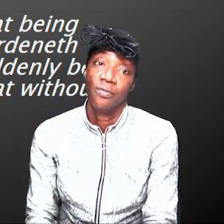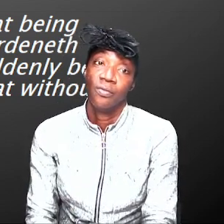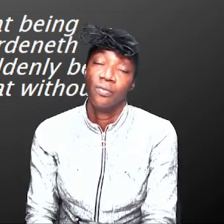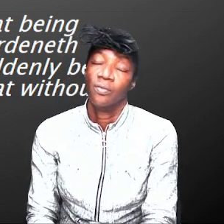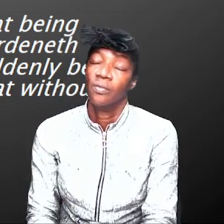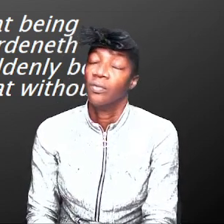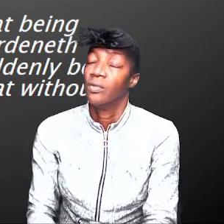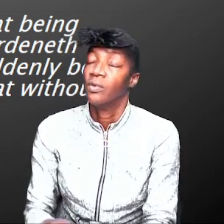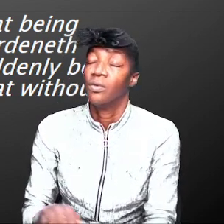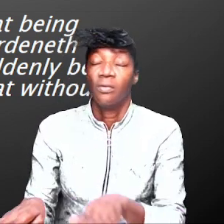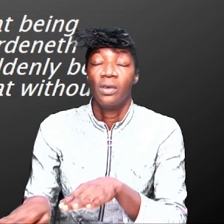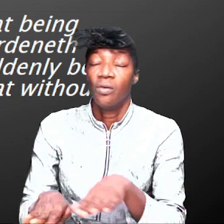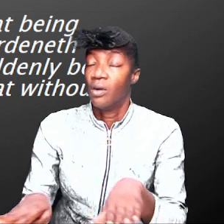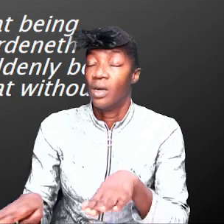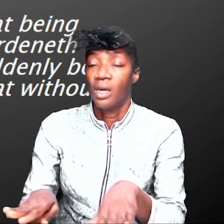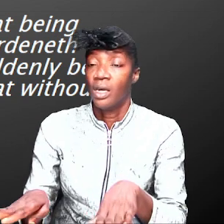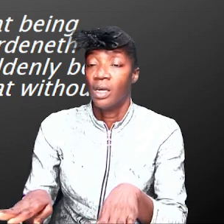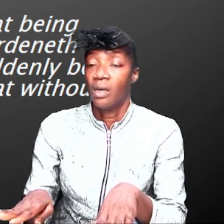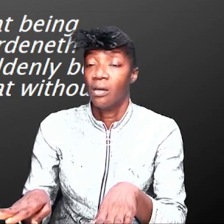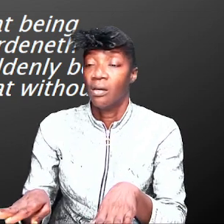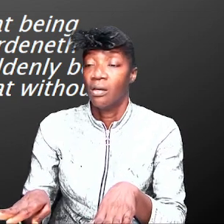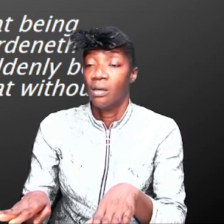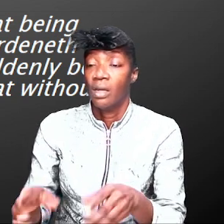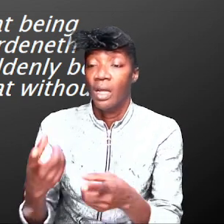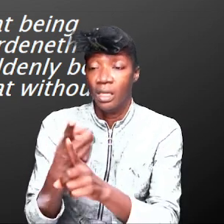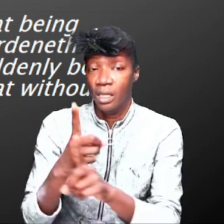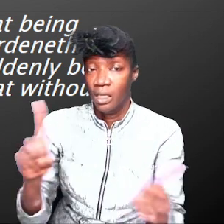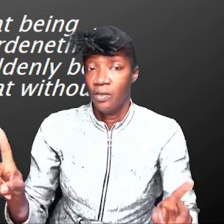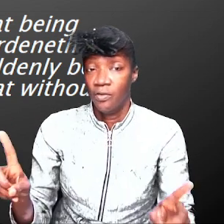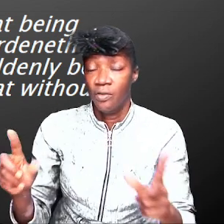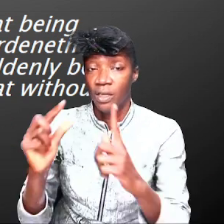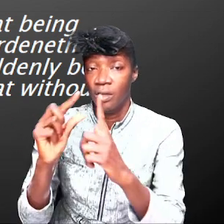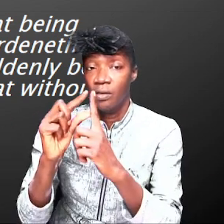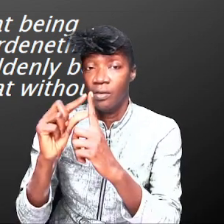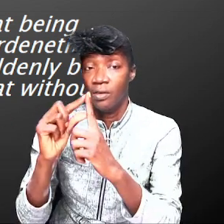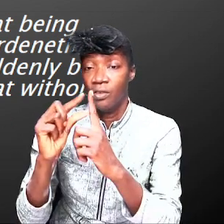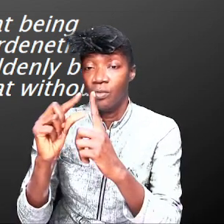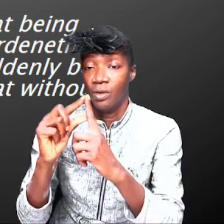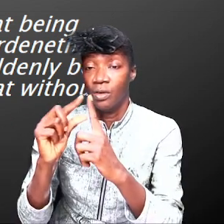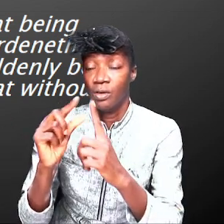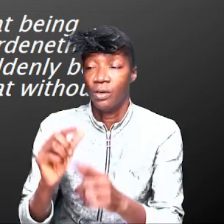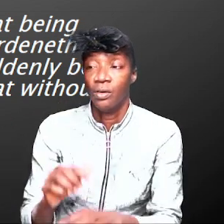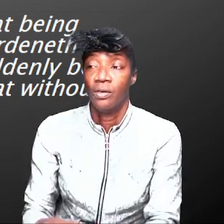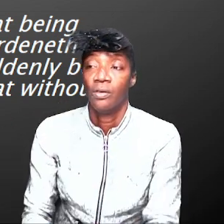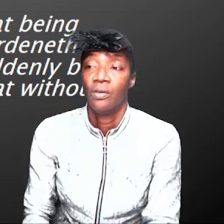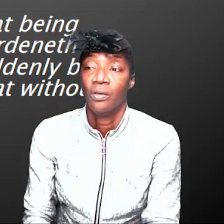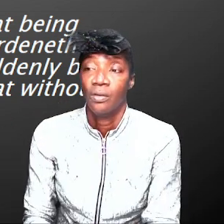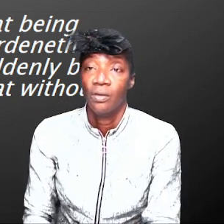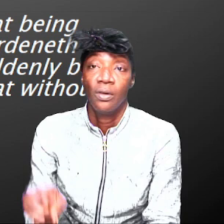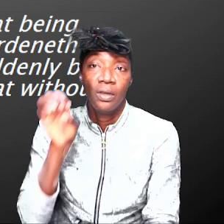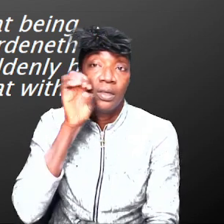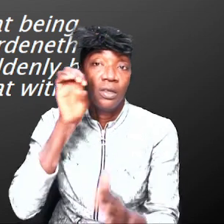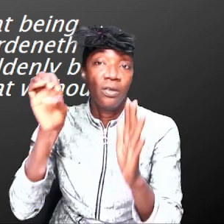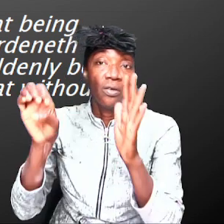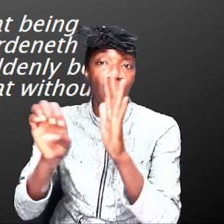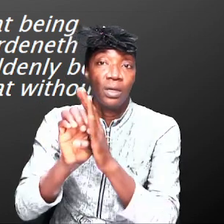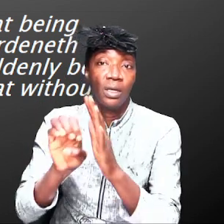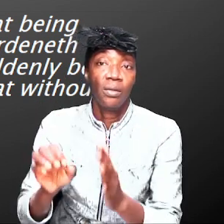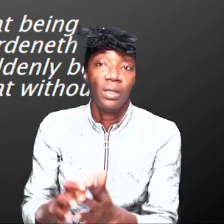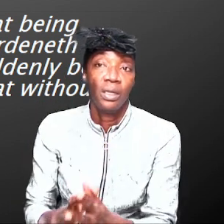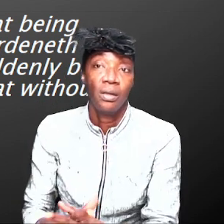we walk contrary to his words, if we walk contrary to his commandments,